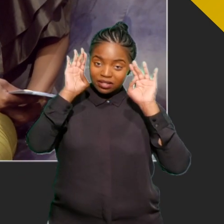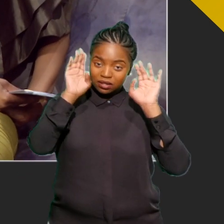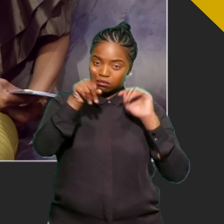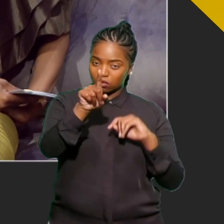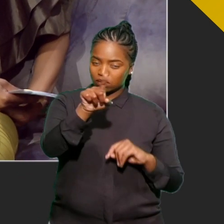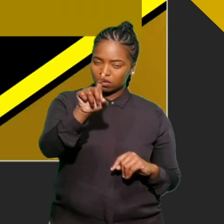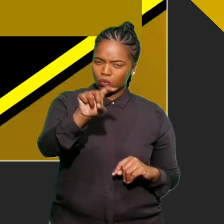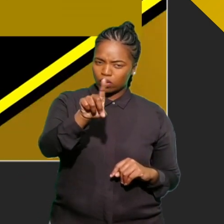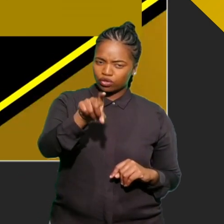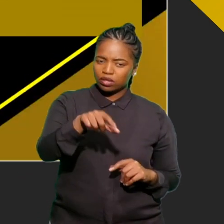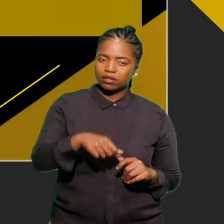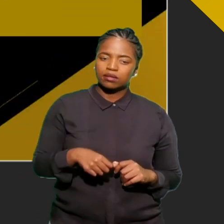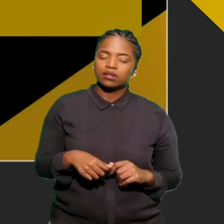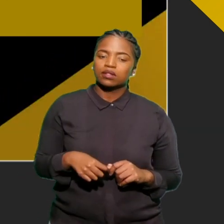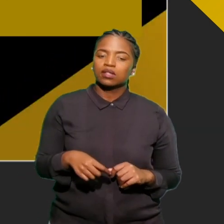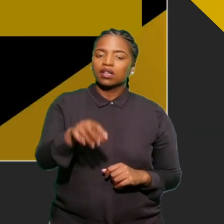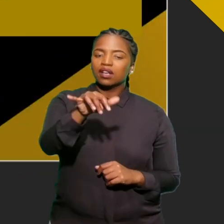have a question.